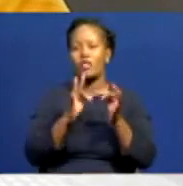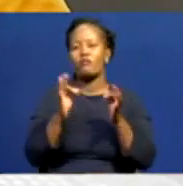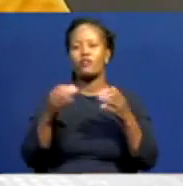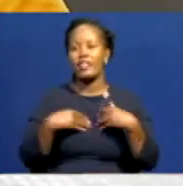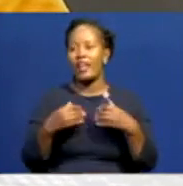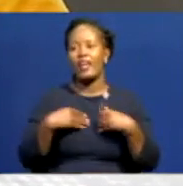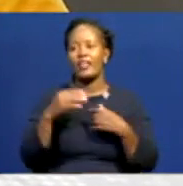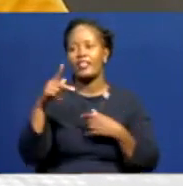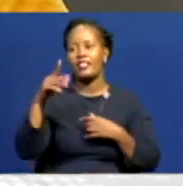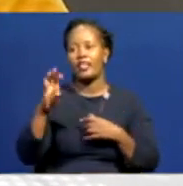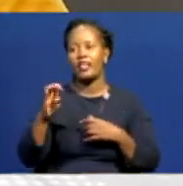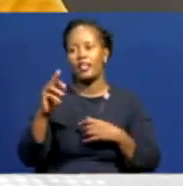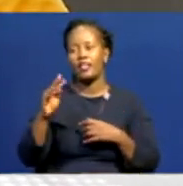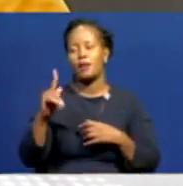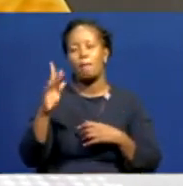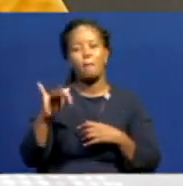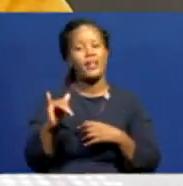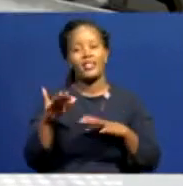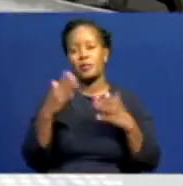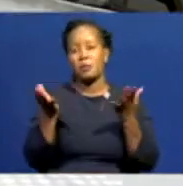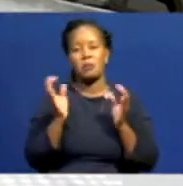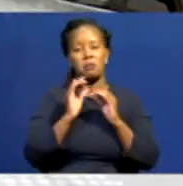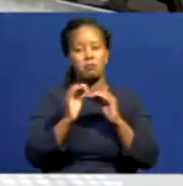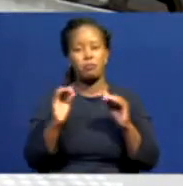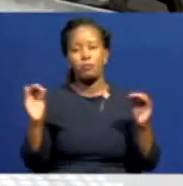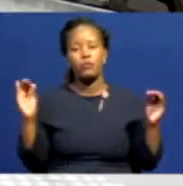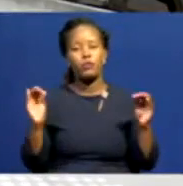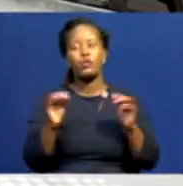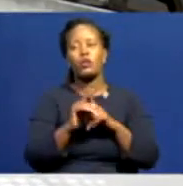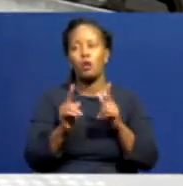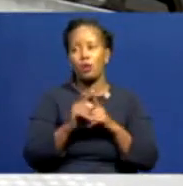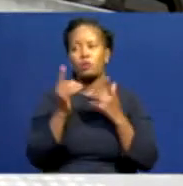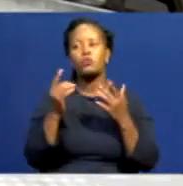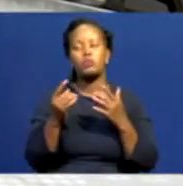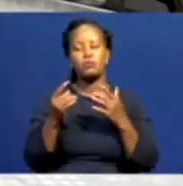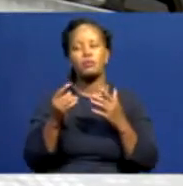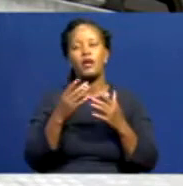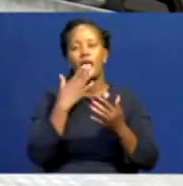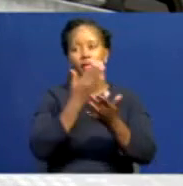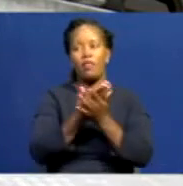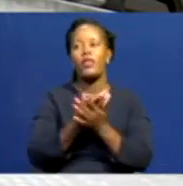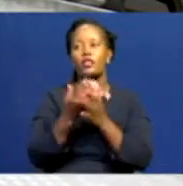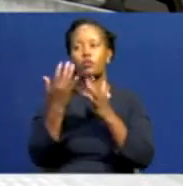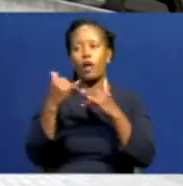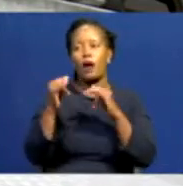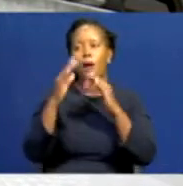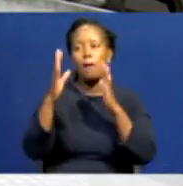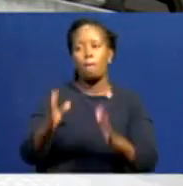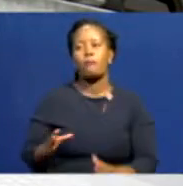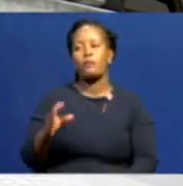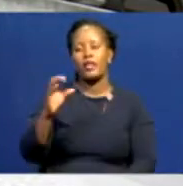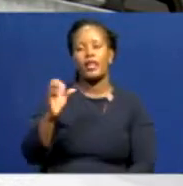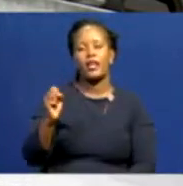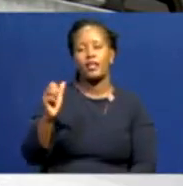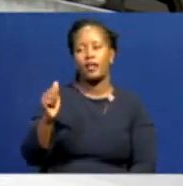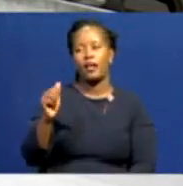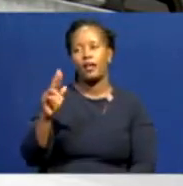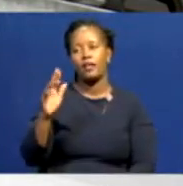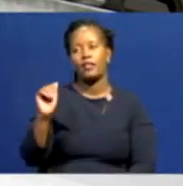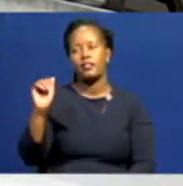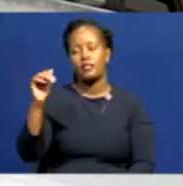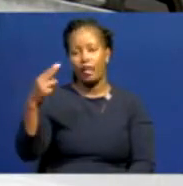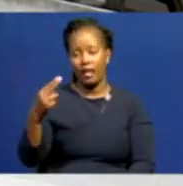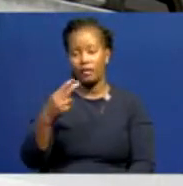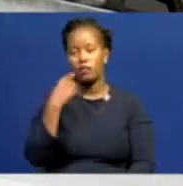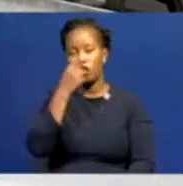But credit also. same thing, I think. Yeah. Credit to Salah. Uh-huh. The nerves. Yeah. 100 minutes on the clock. Uh-huh. You